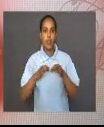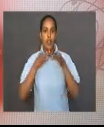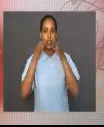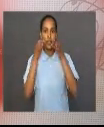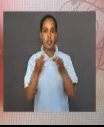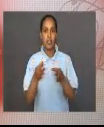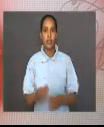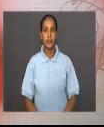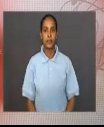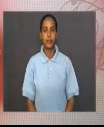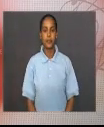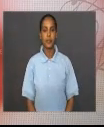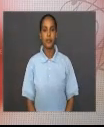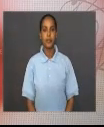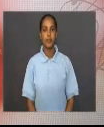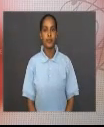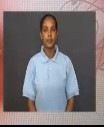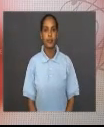conductivity.